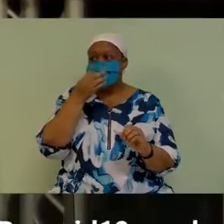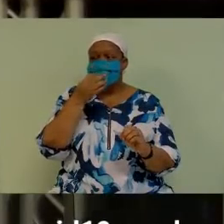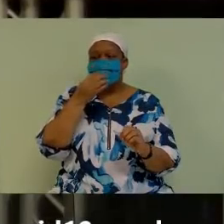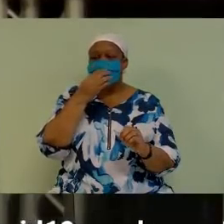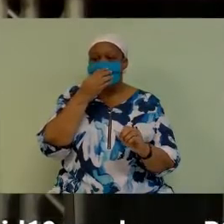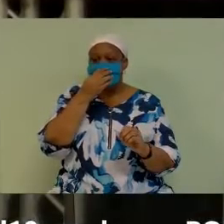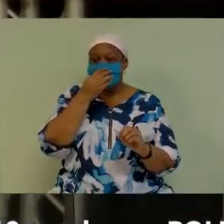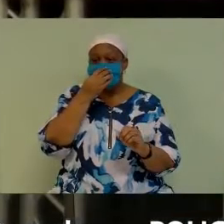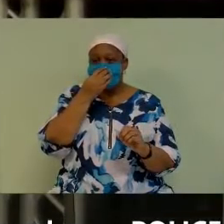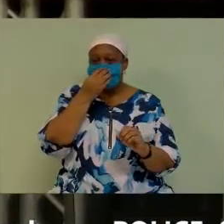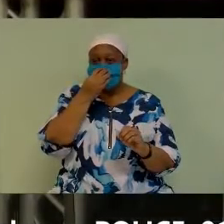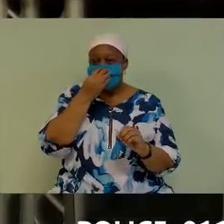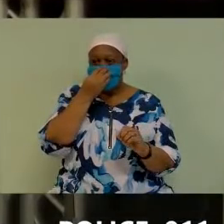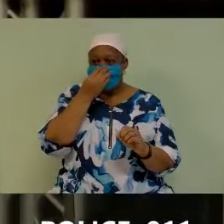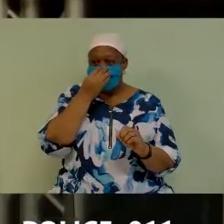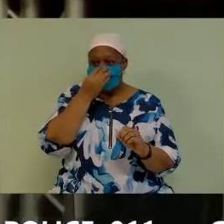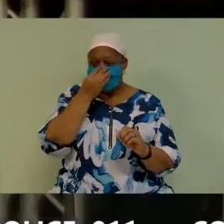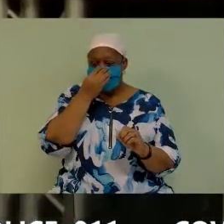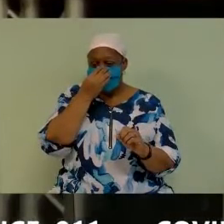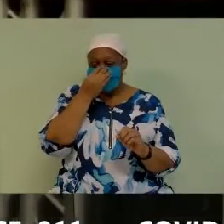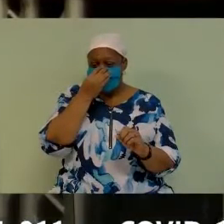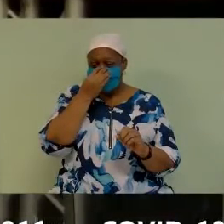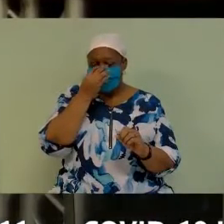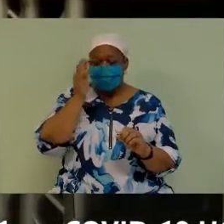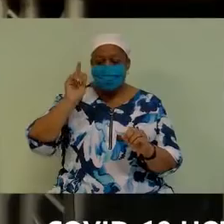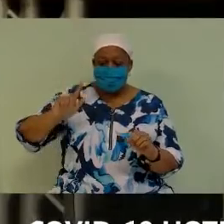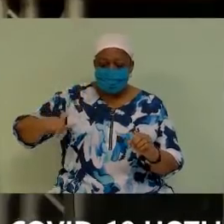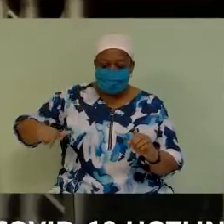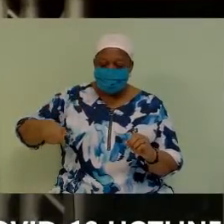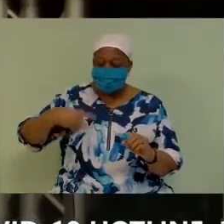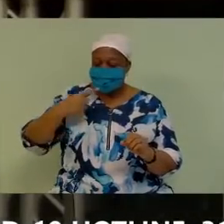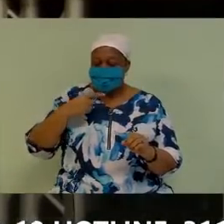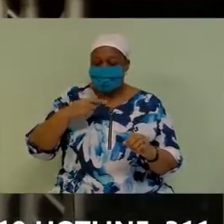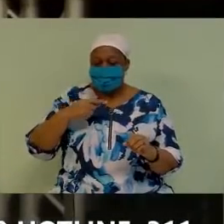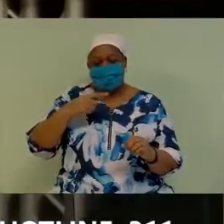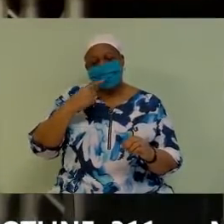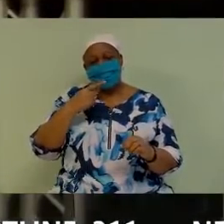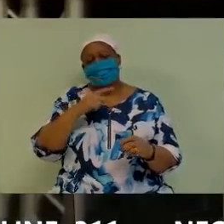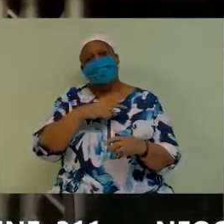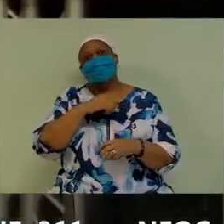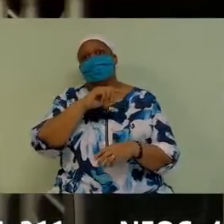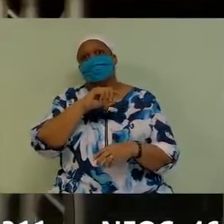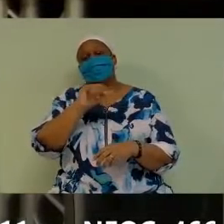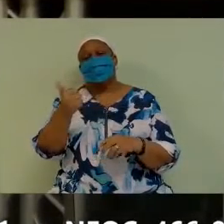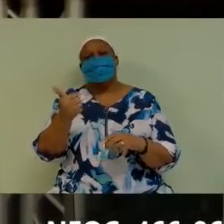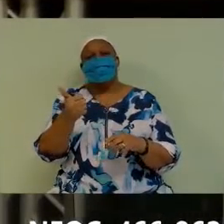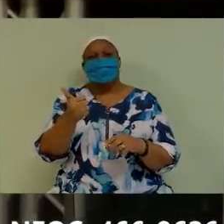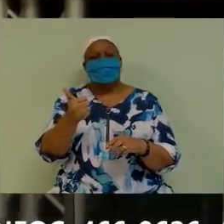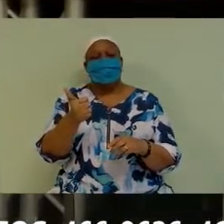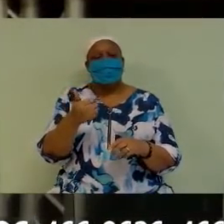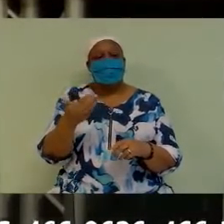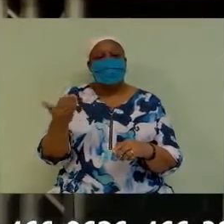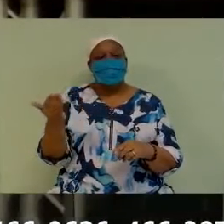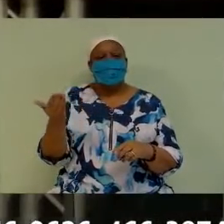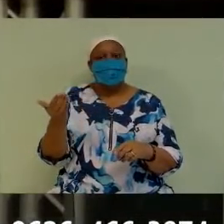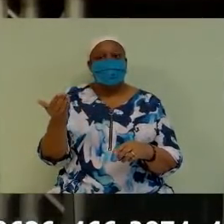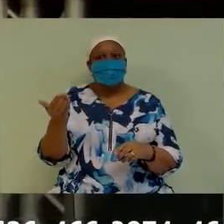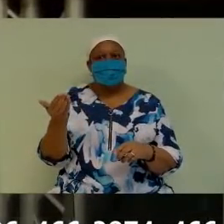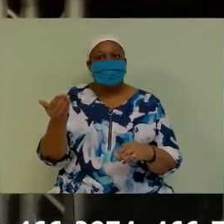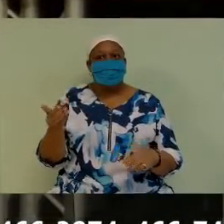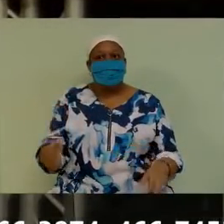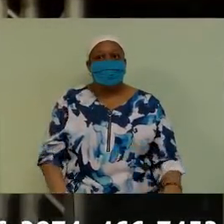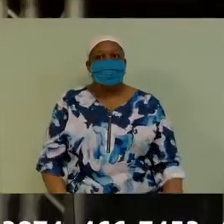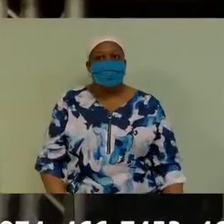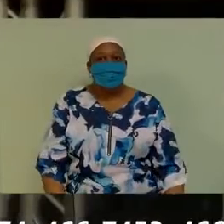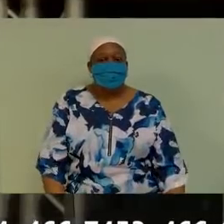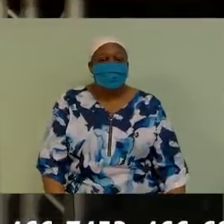and said something else. Is there any evidence of the rate of transmission among patients